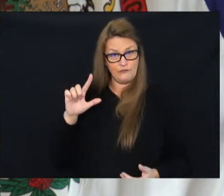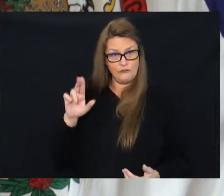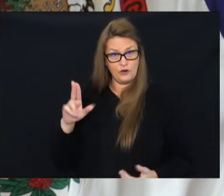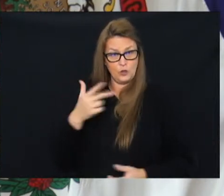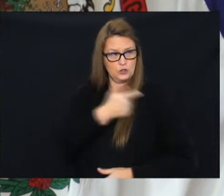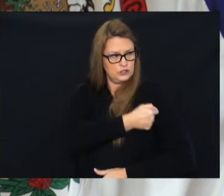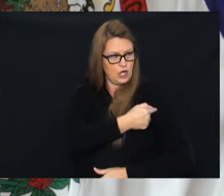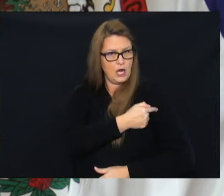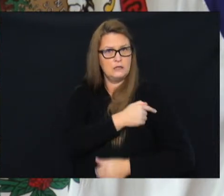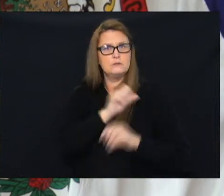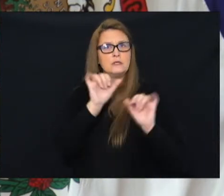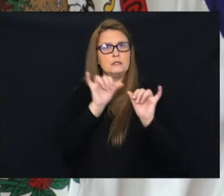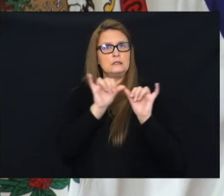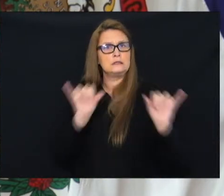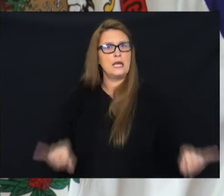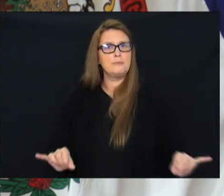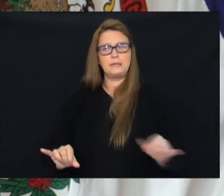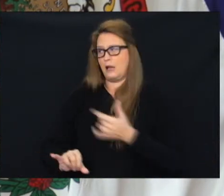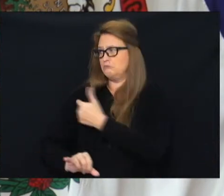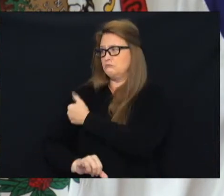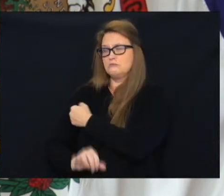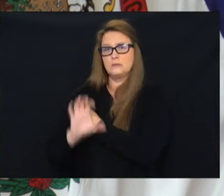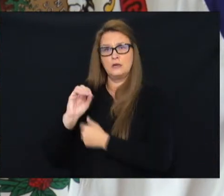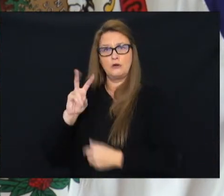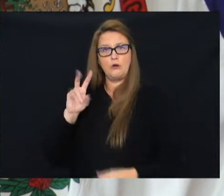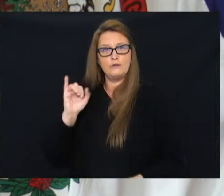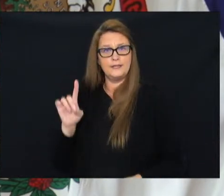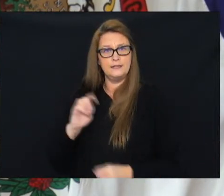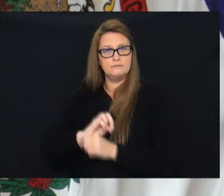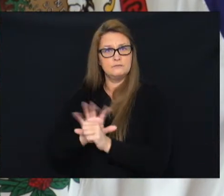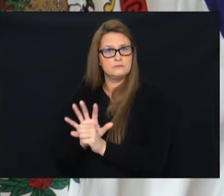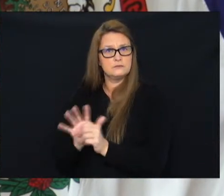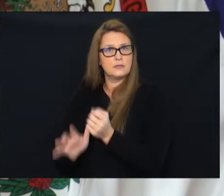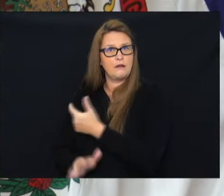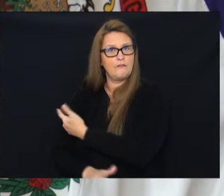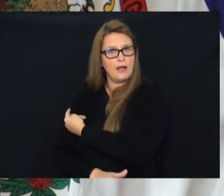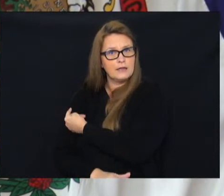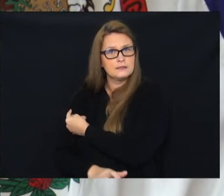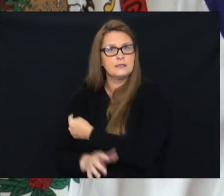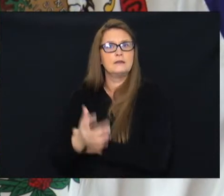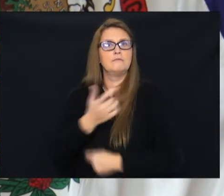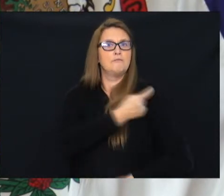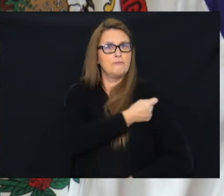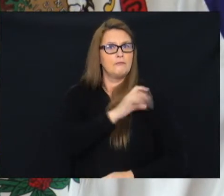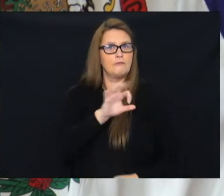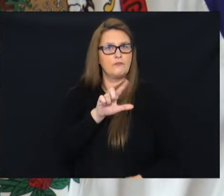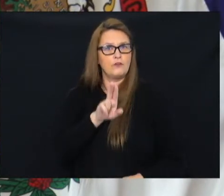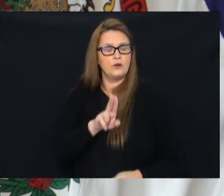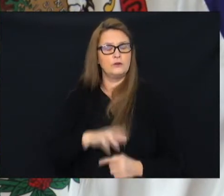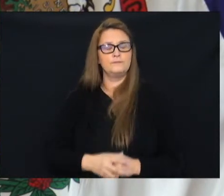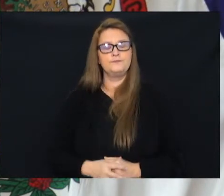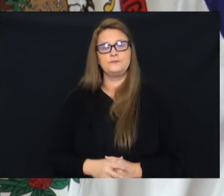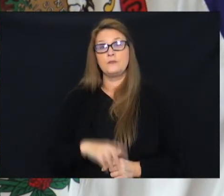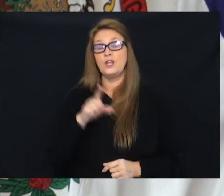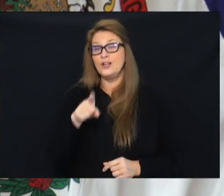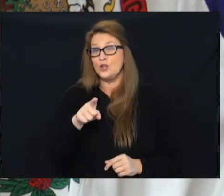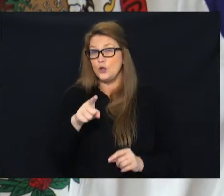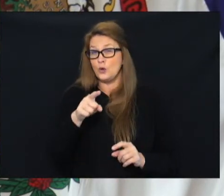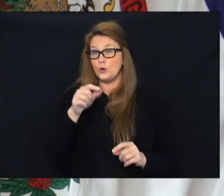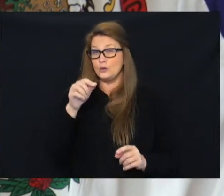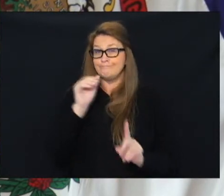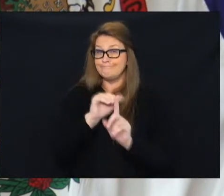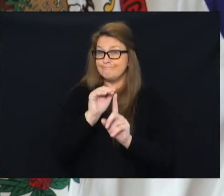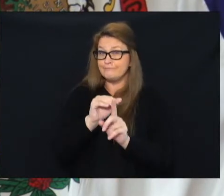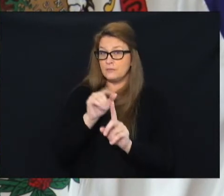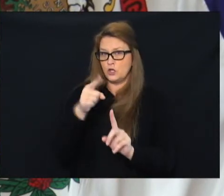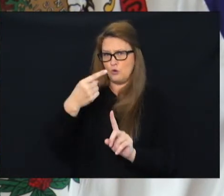time that you're getting the COVID vaccine. I want to remind people again over and over, if you're a renter or a landlord,